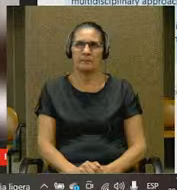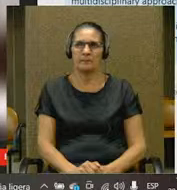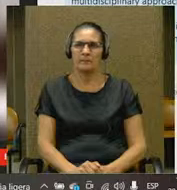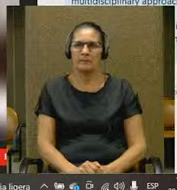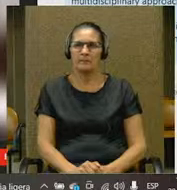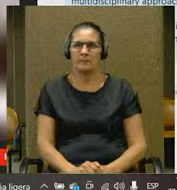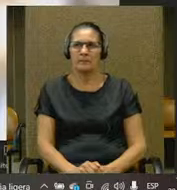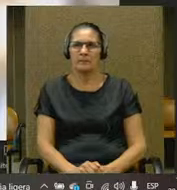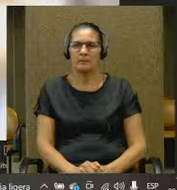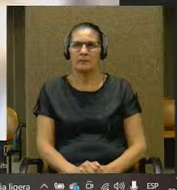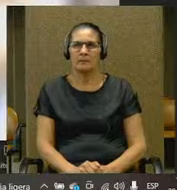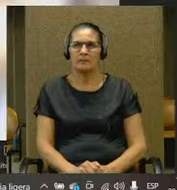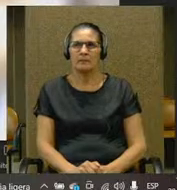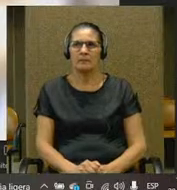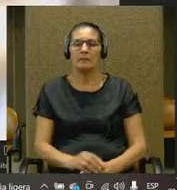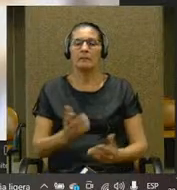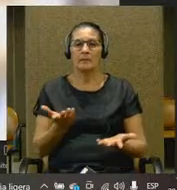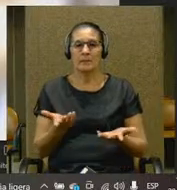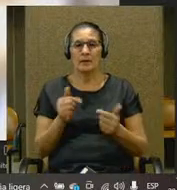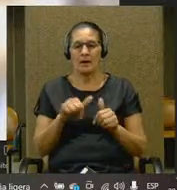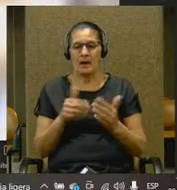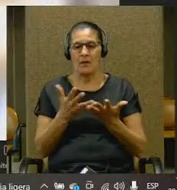Okay, I can see them now.